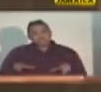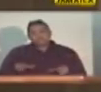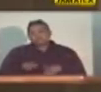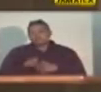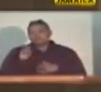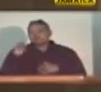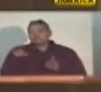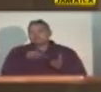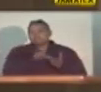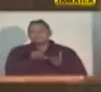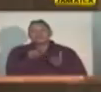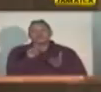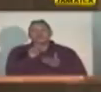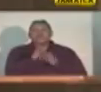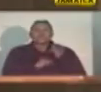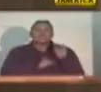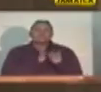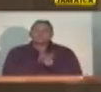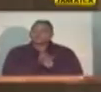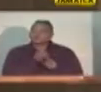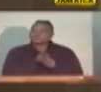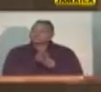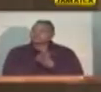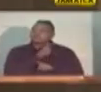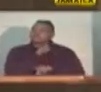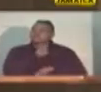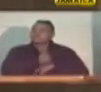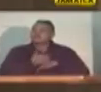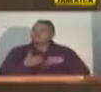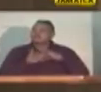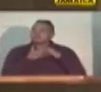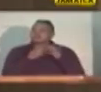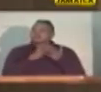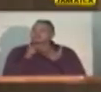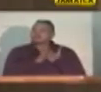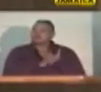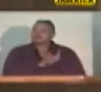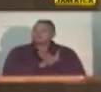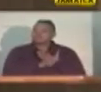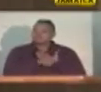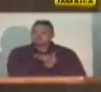were made payable to the institutions, they implemented the projects.